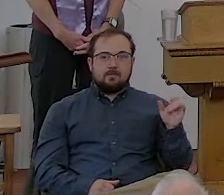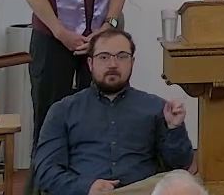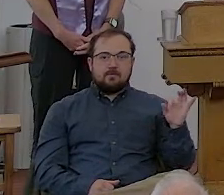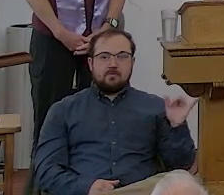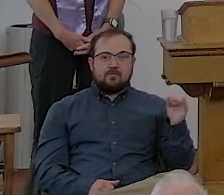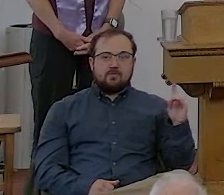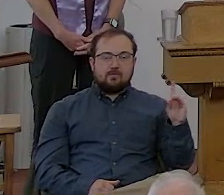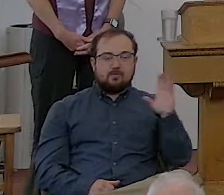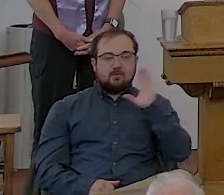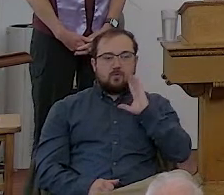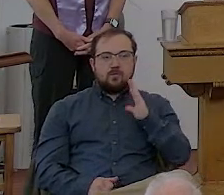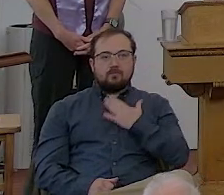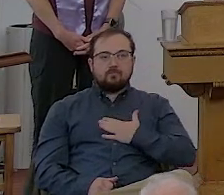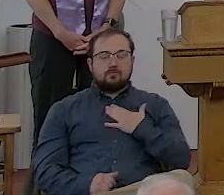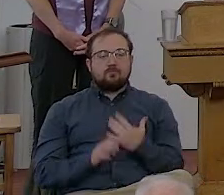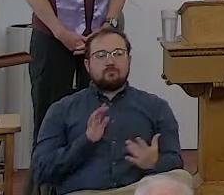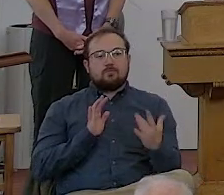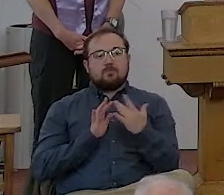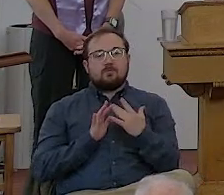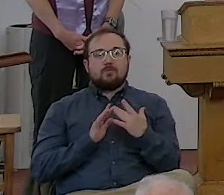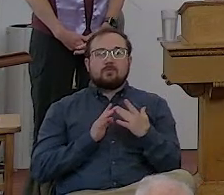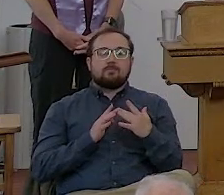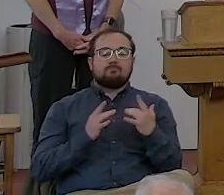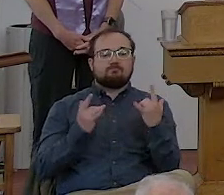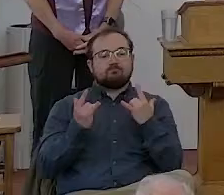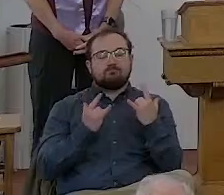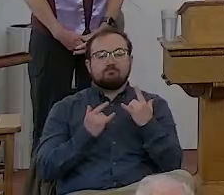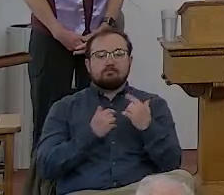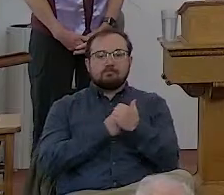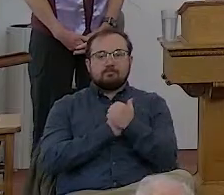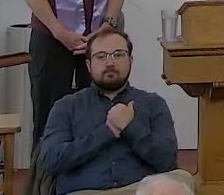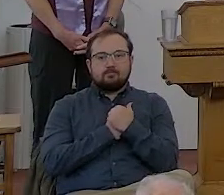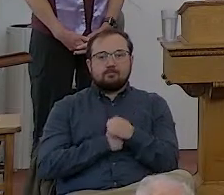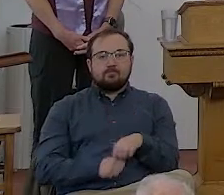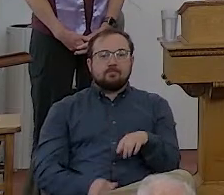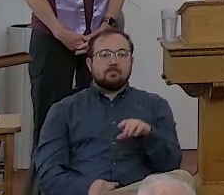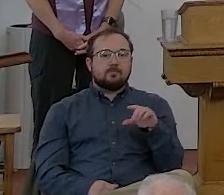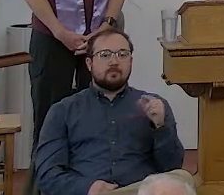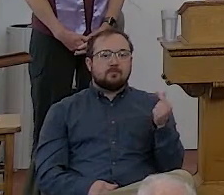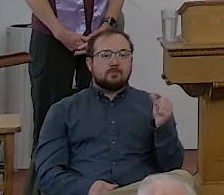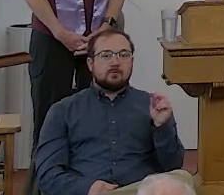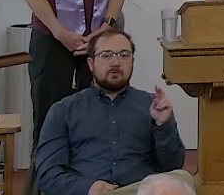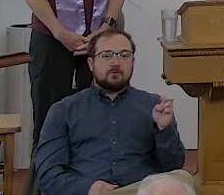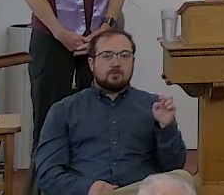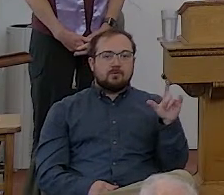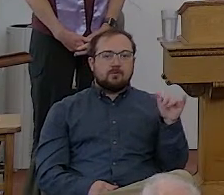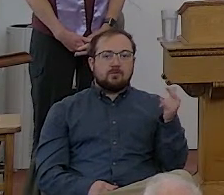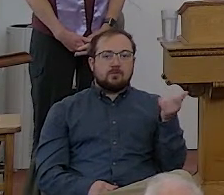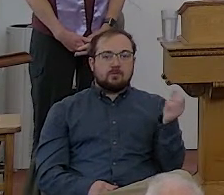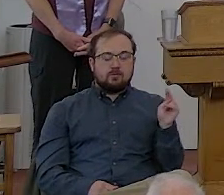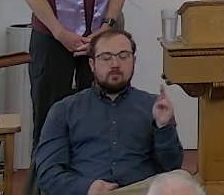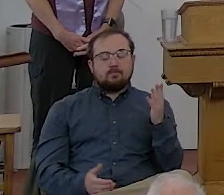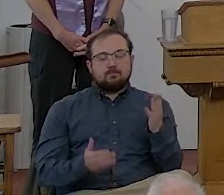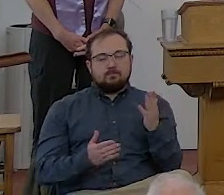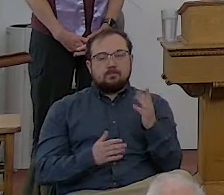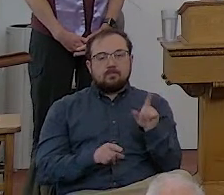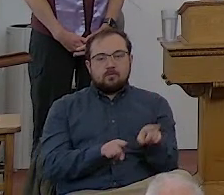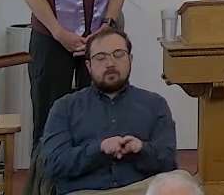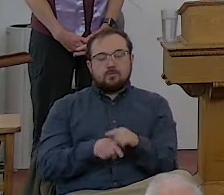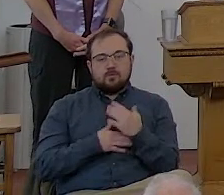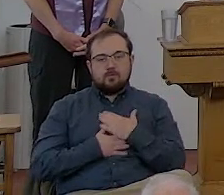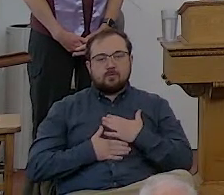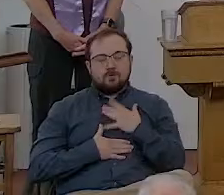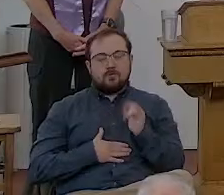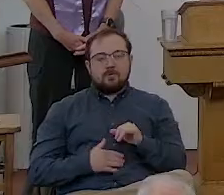contact and words of joy and love. Jean Logan would probably also appreciate it.